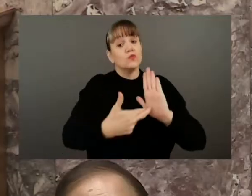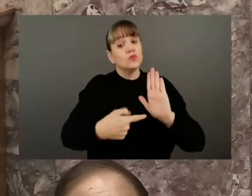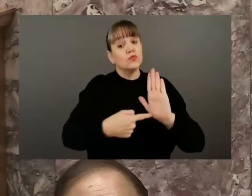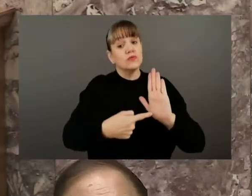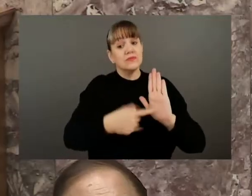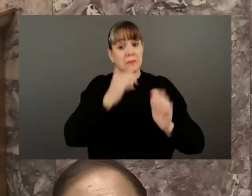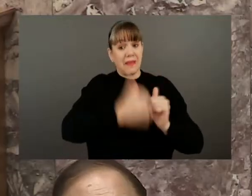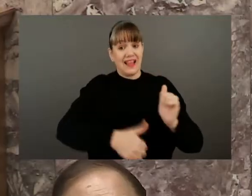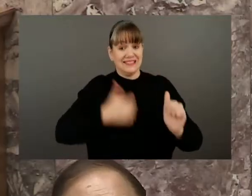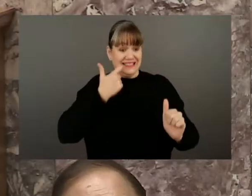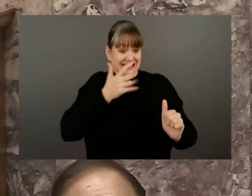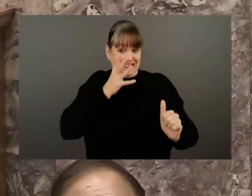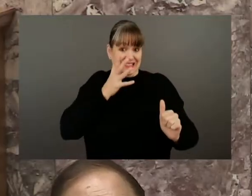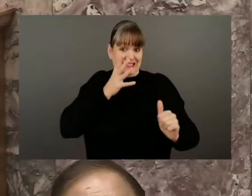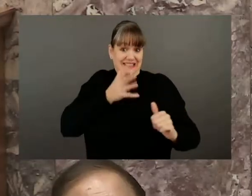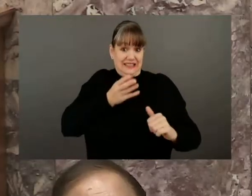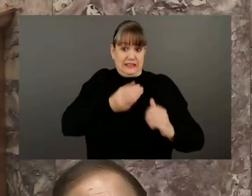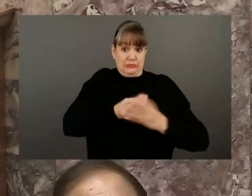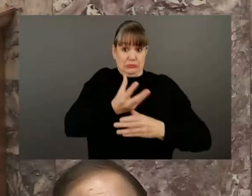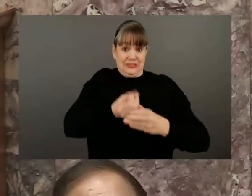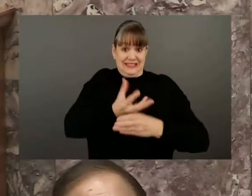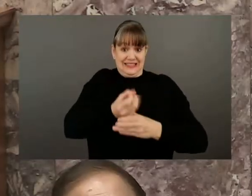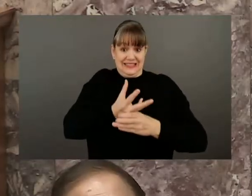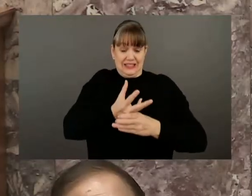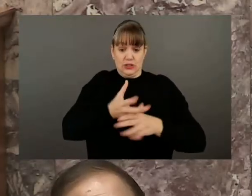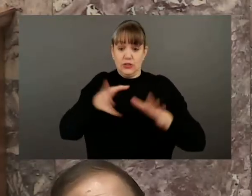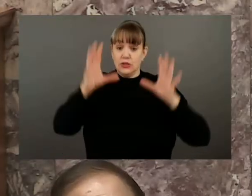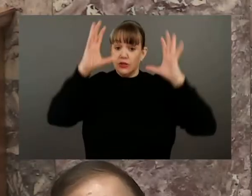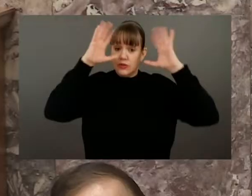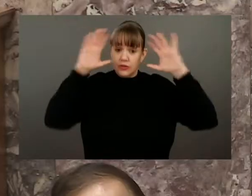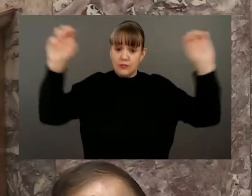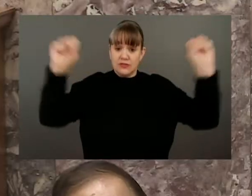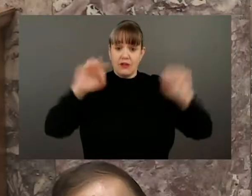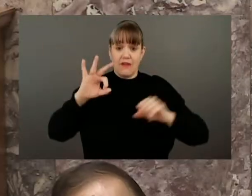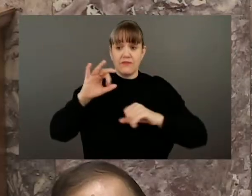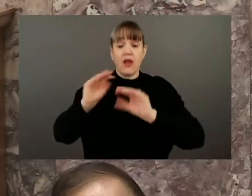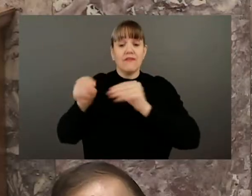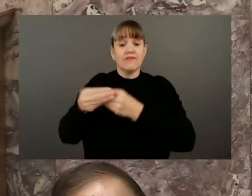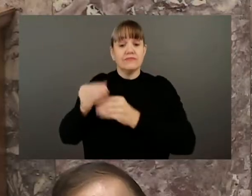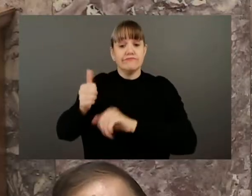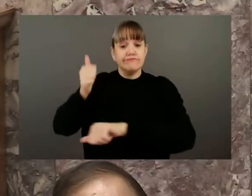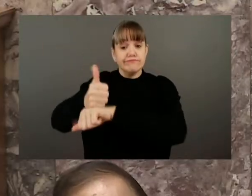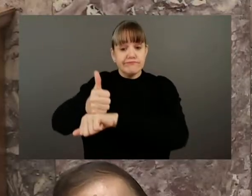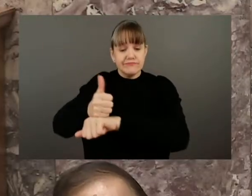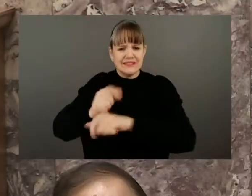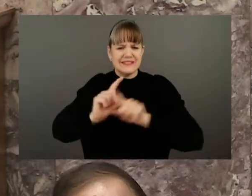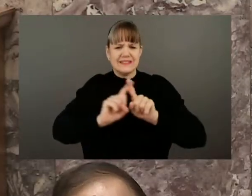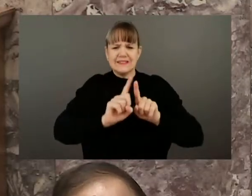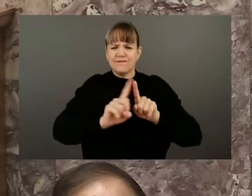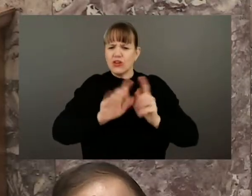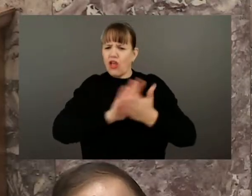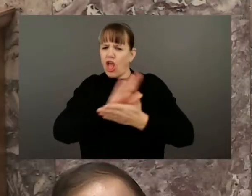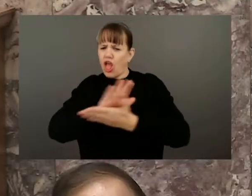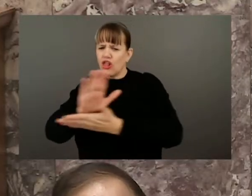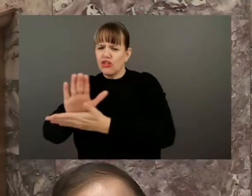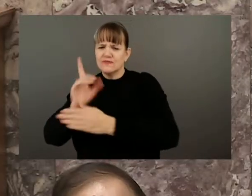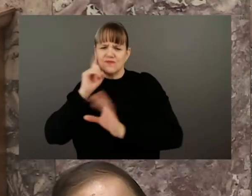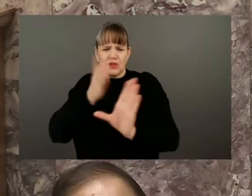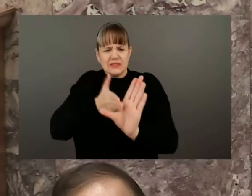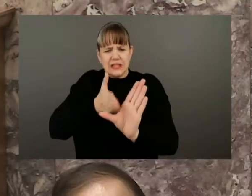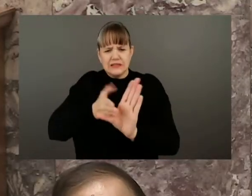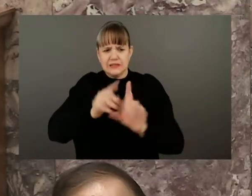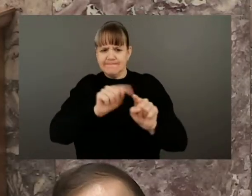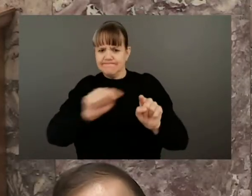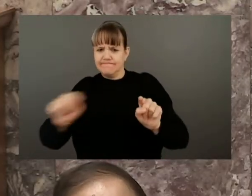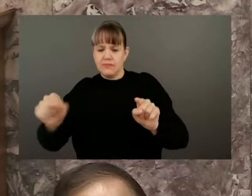Superintendent's Office is being set up right now. The regulatory colleges are doing the preparatory work. I have heard from professionals across the